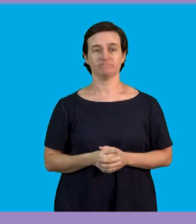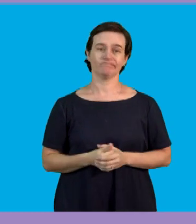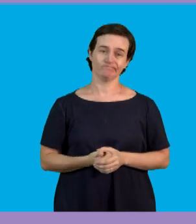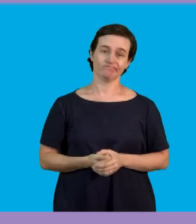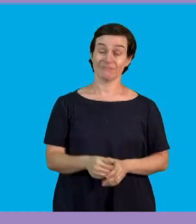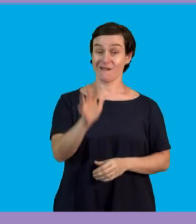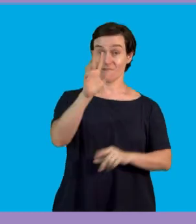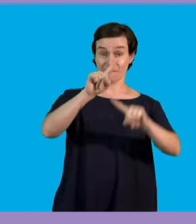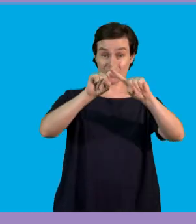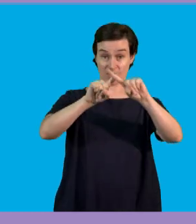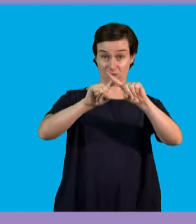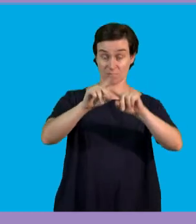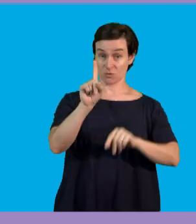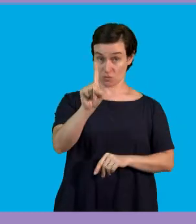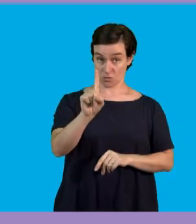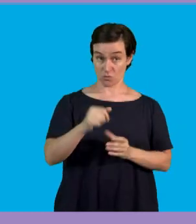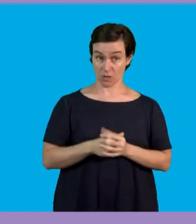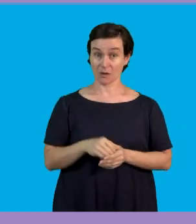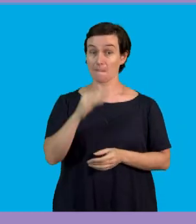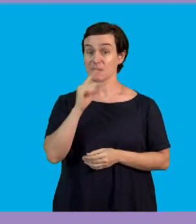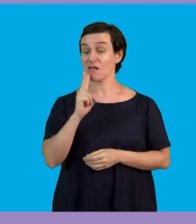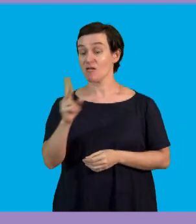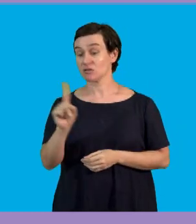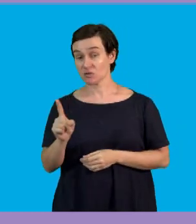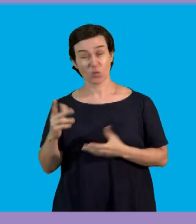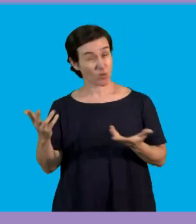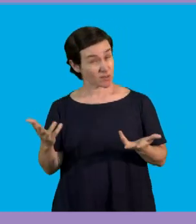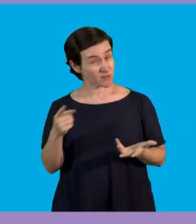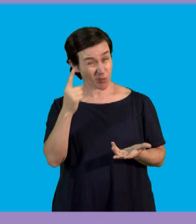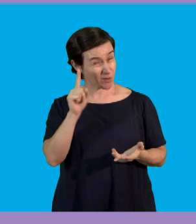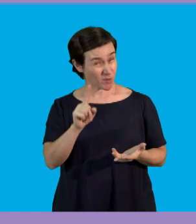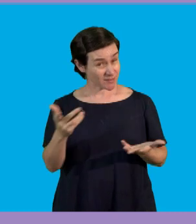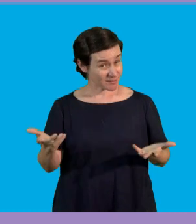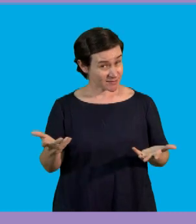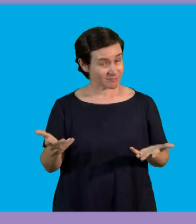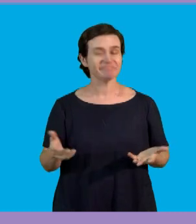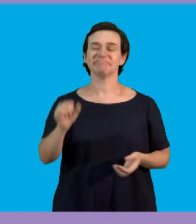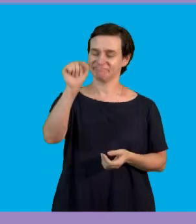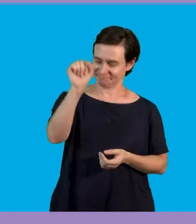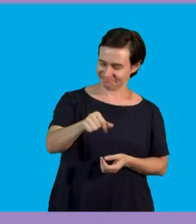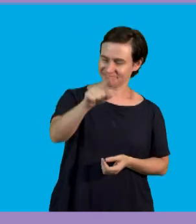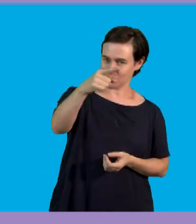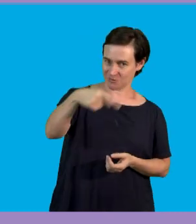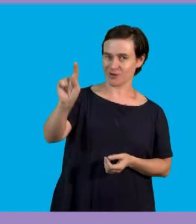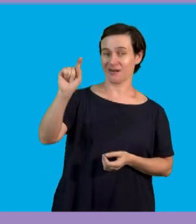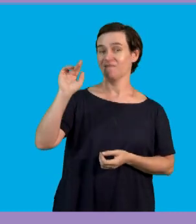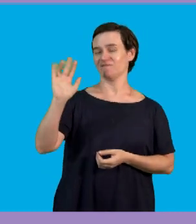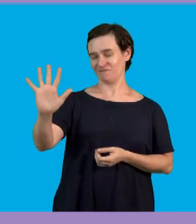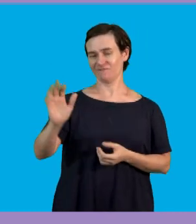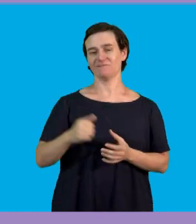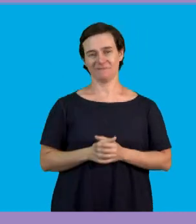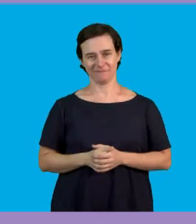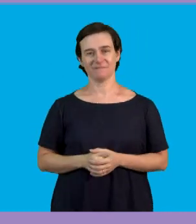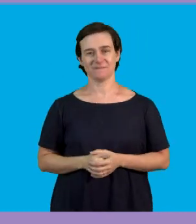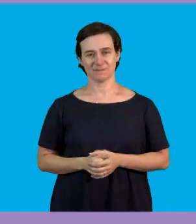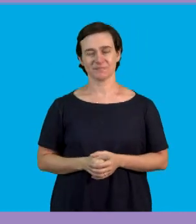is 5 multiplied by 1. What do you think the answer is going to be? Yes, you are correct. It remains the same. It